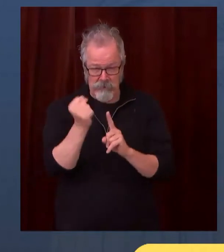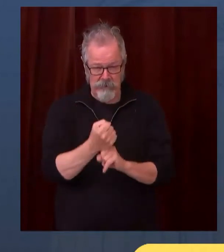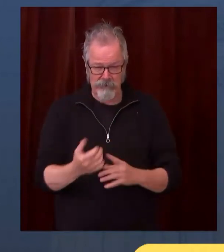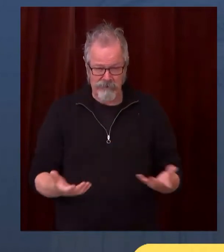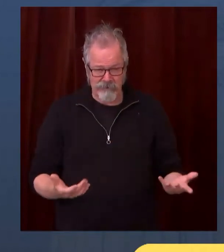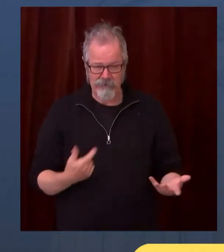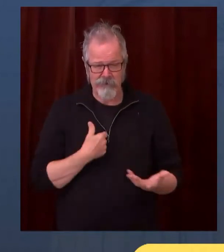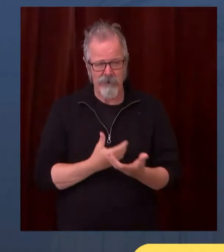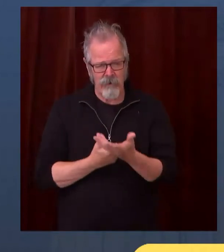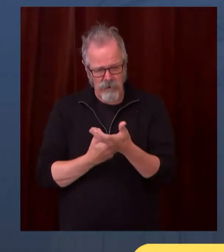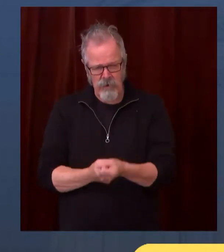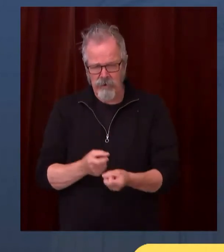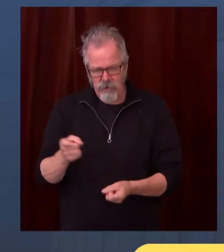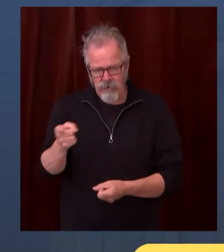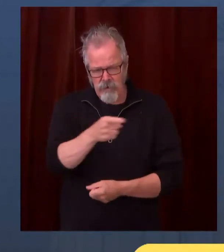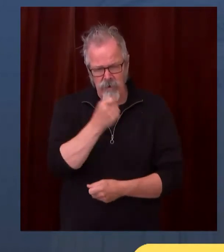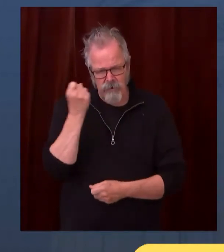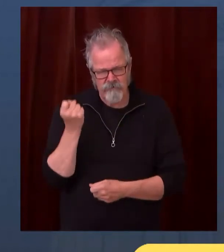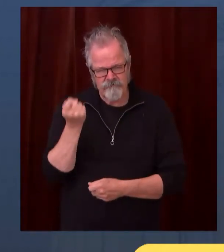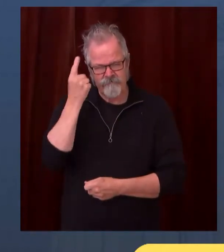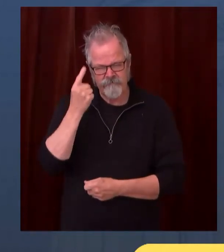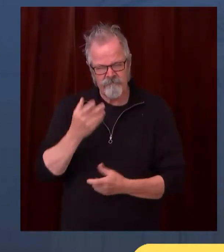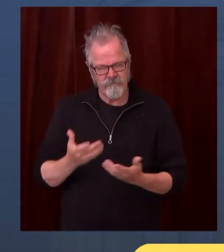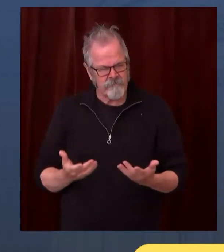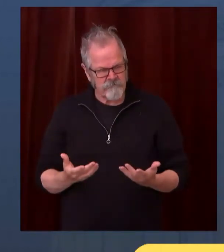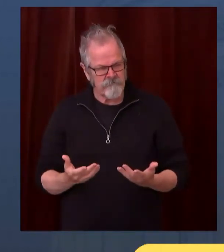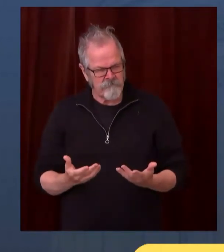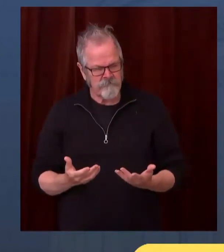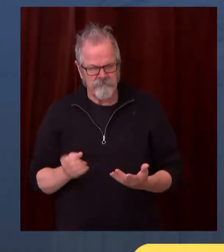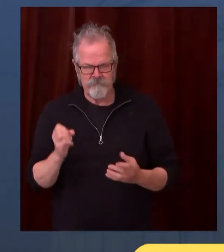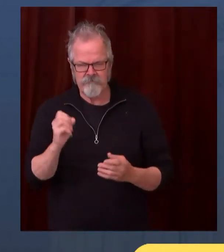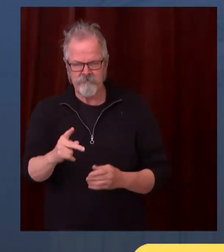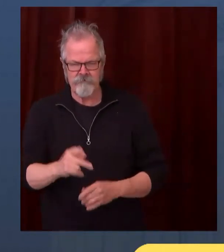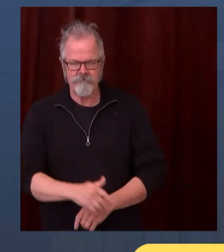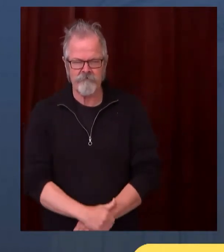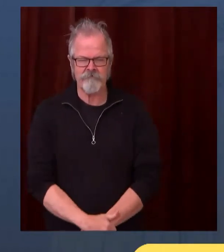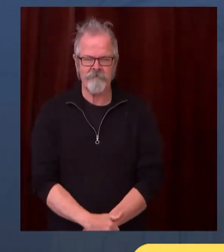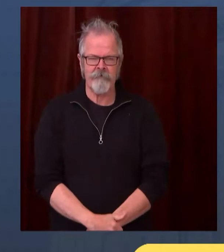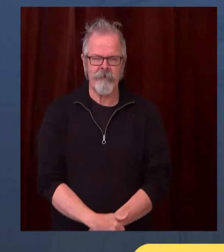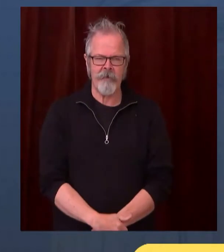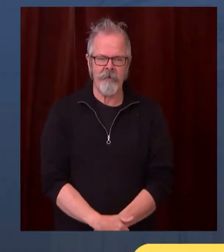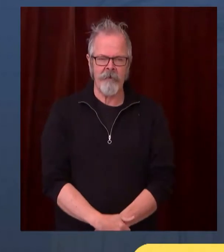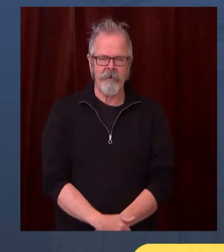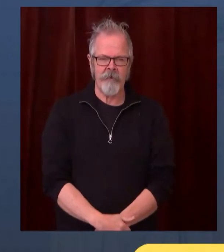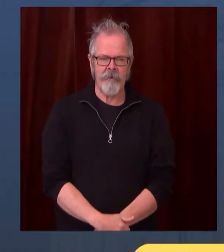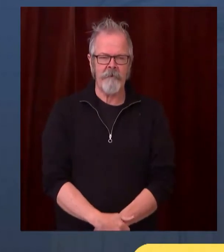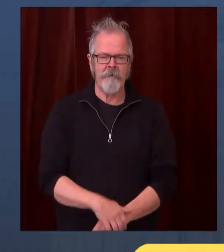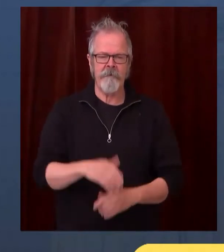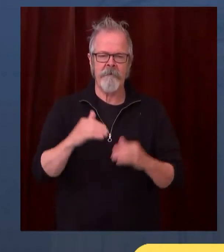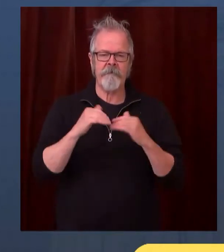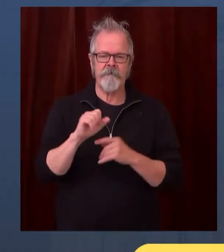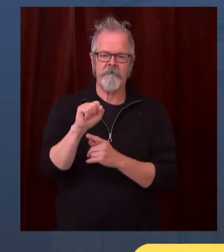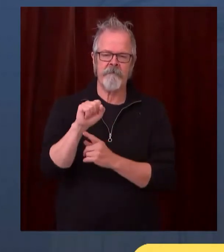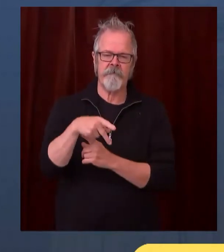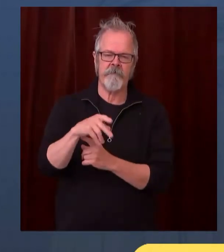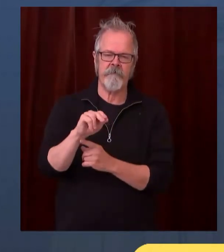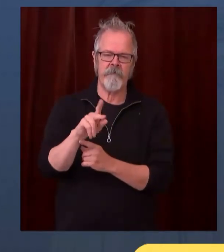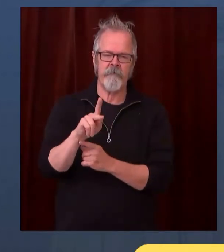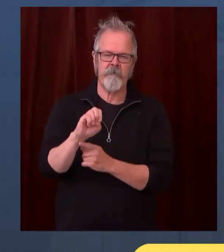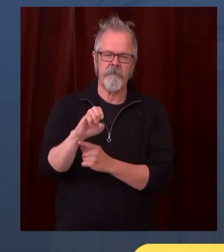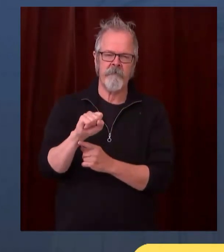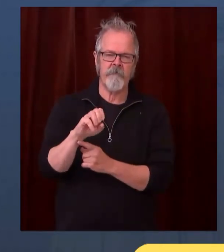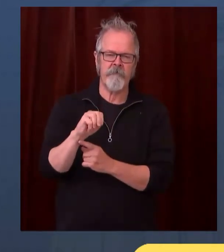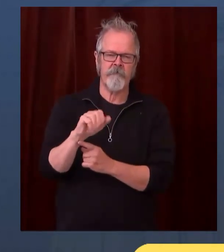difference. Next question comes from Jim with the Spokesman Review. Yes, Governor, I'm told that in Spokane